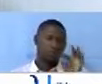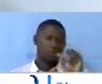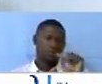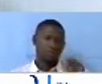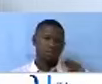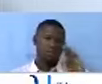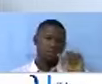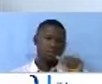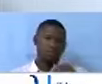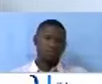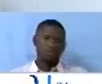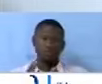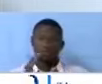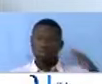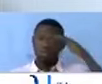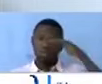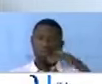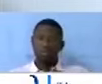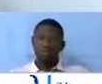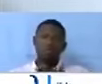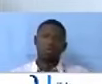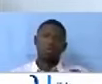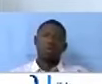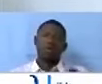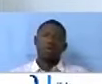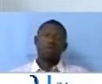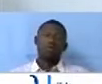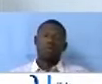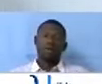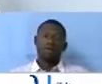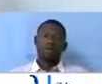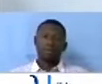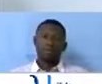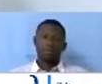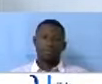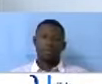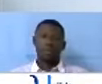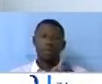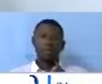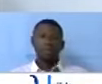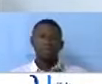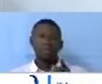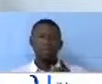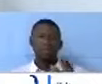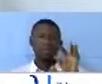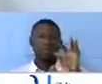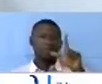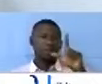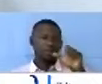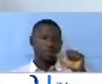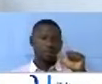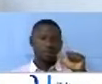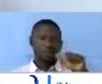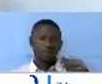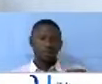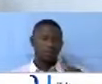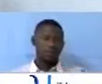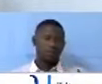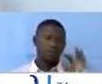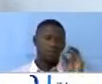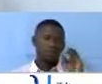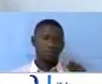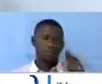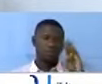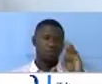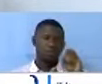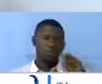said, why? He said, what is Lang Tombong doing at the panel? Lang Tombong did the panel.